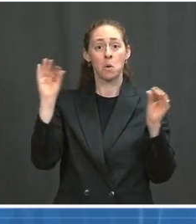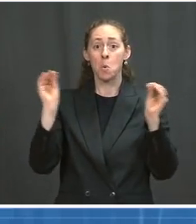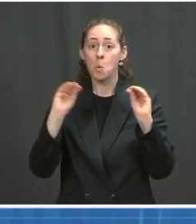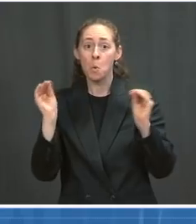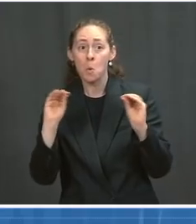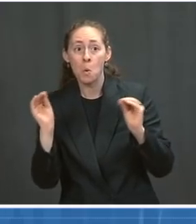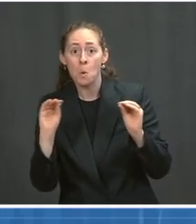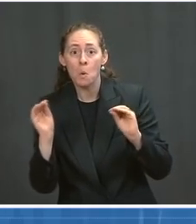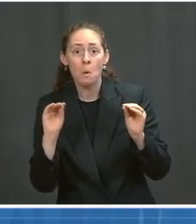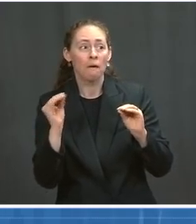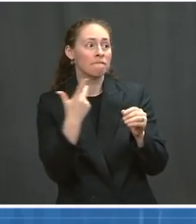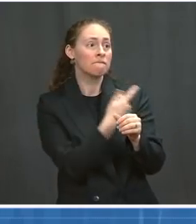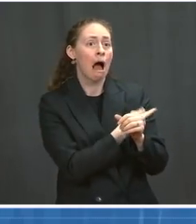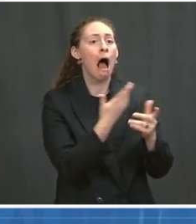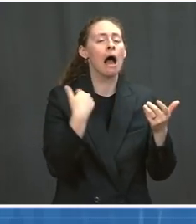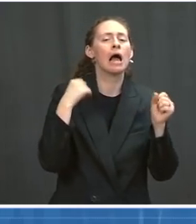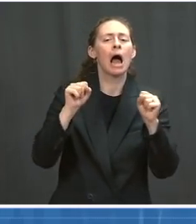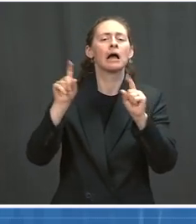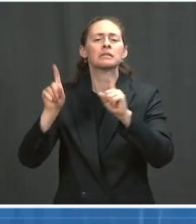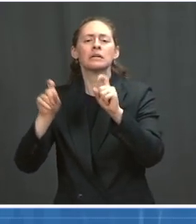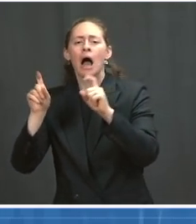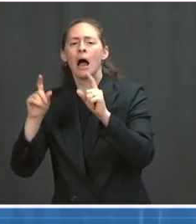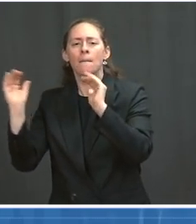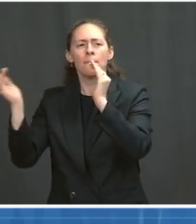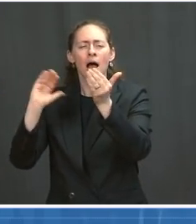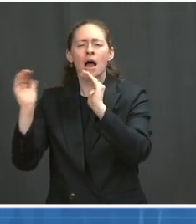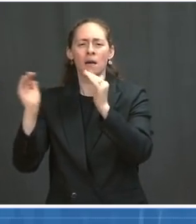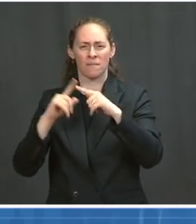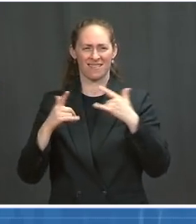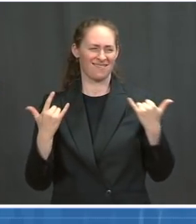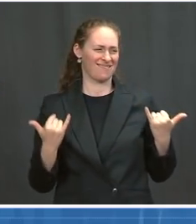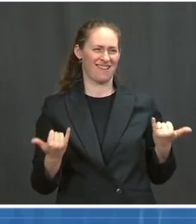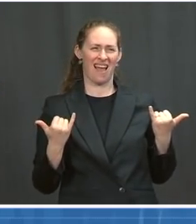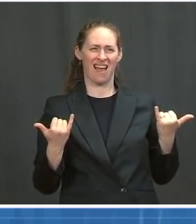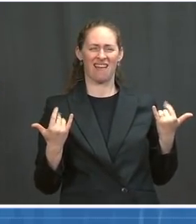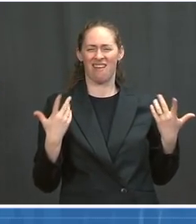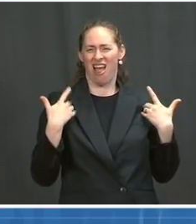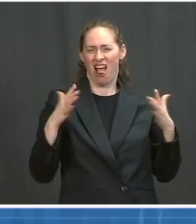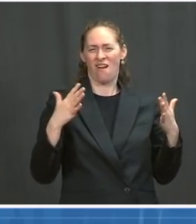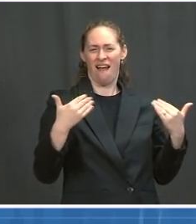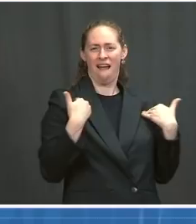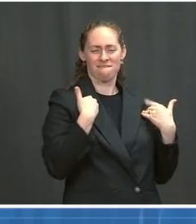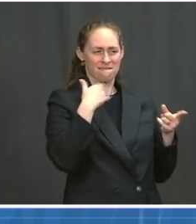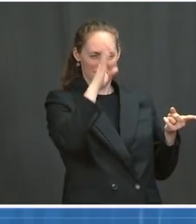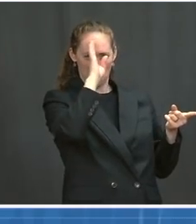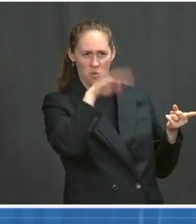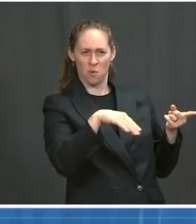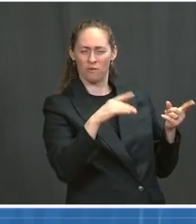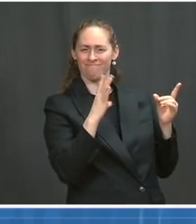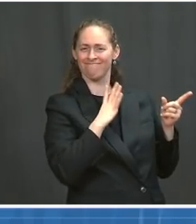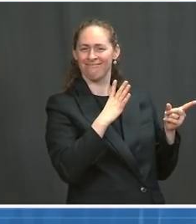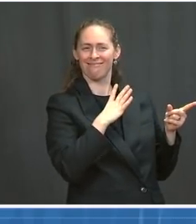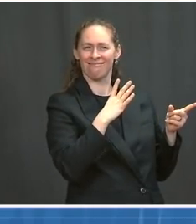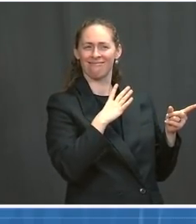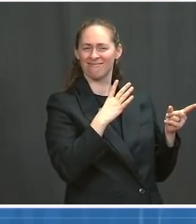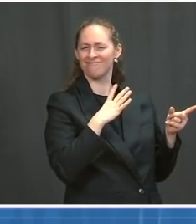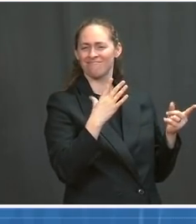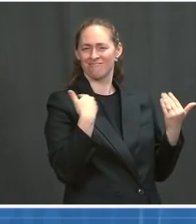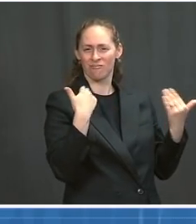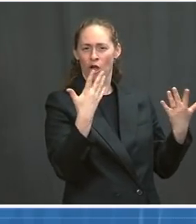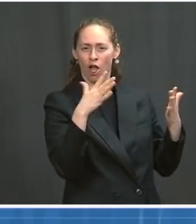trial, they still would not have access to a vaccine. That's not the situation in the United States. So regardless of whether it's an